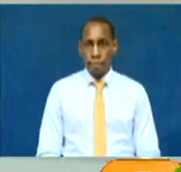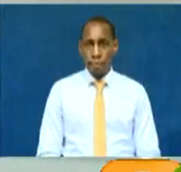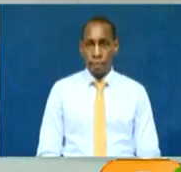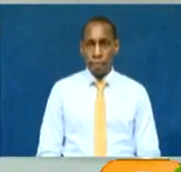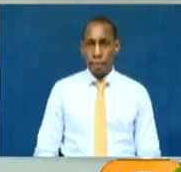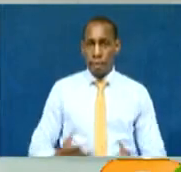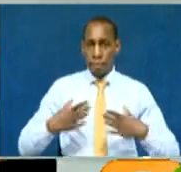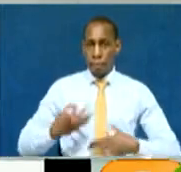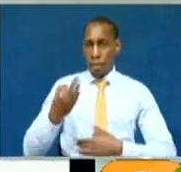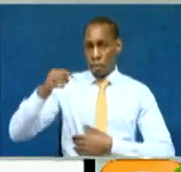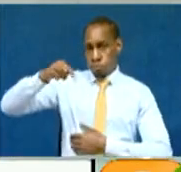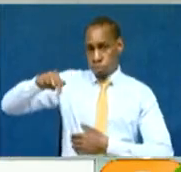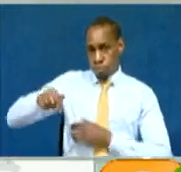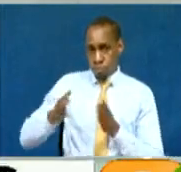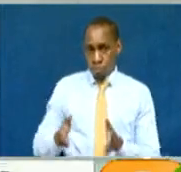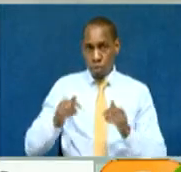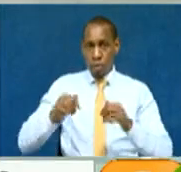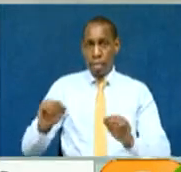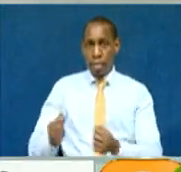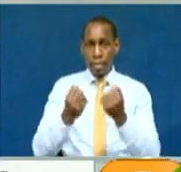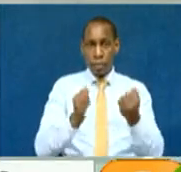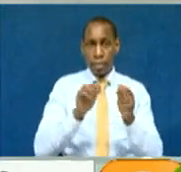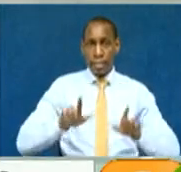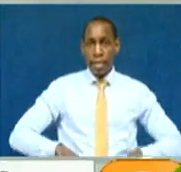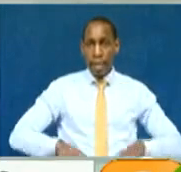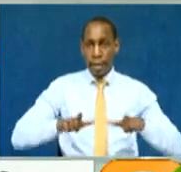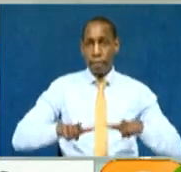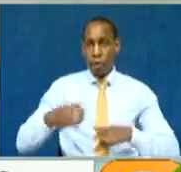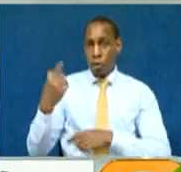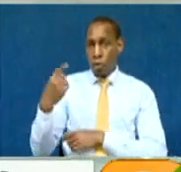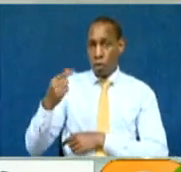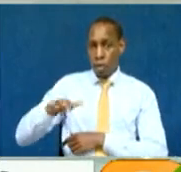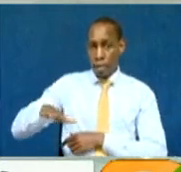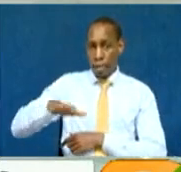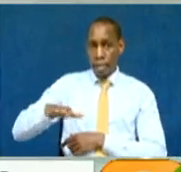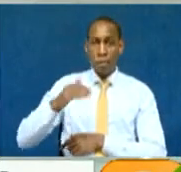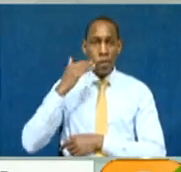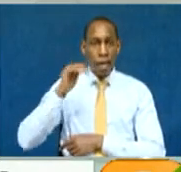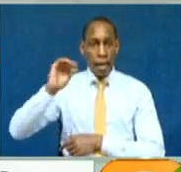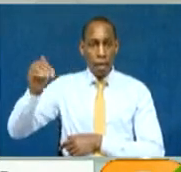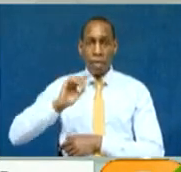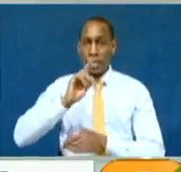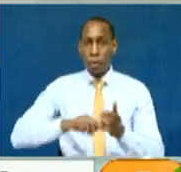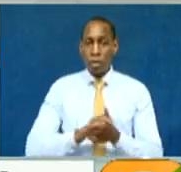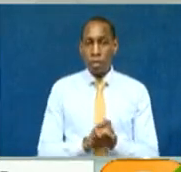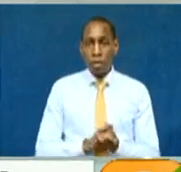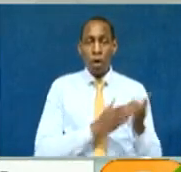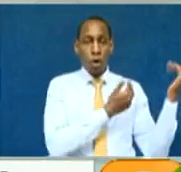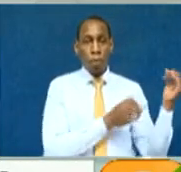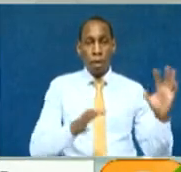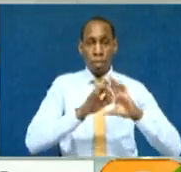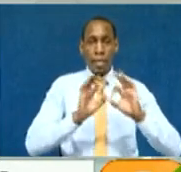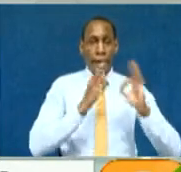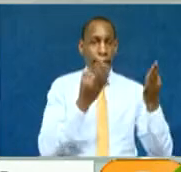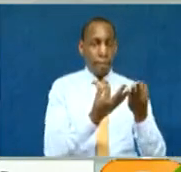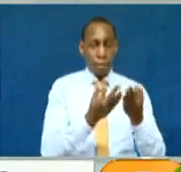Three miners who were earlier today rescued alive at the Abimbo gold mine in Bondo, Siaya County, now say hope of reuniting